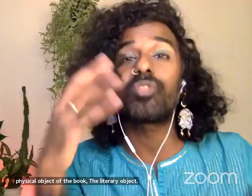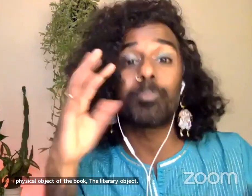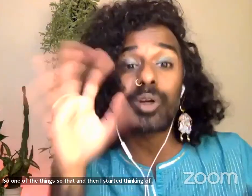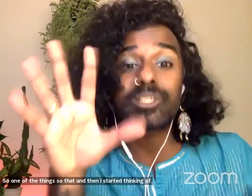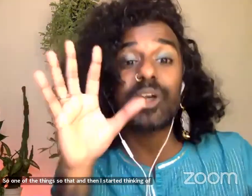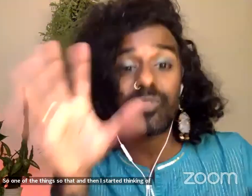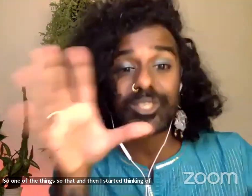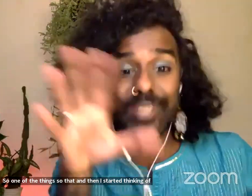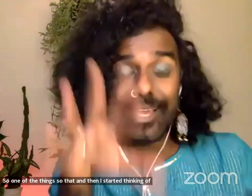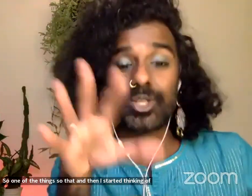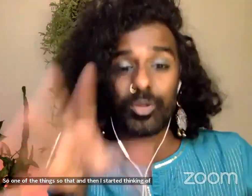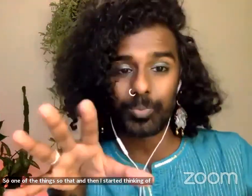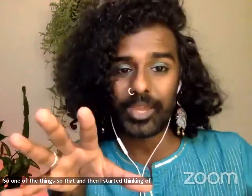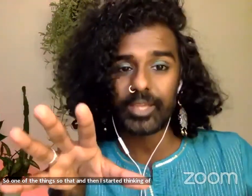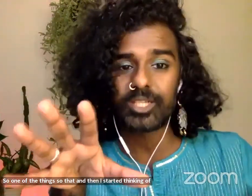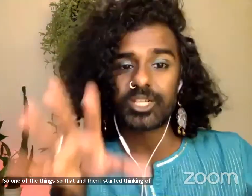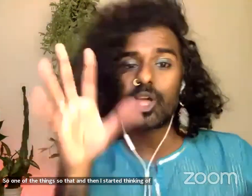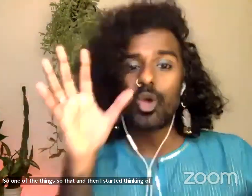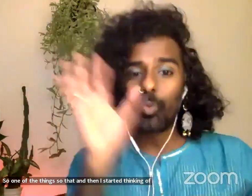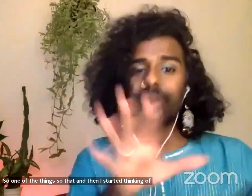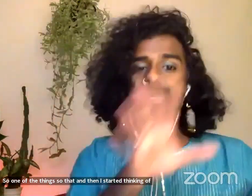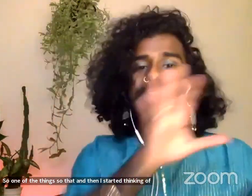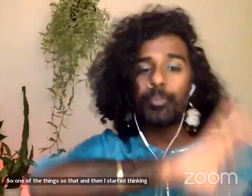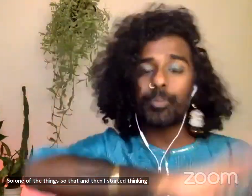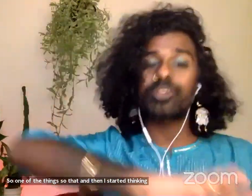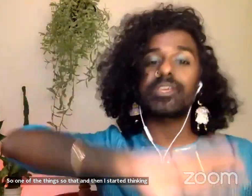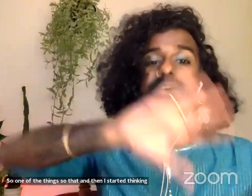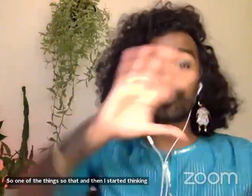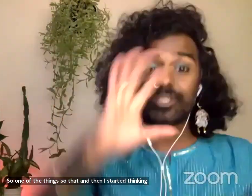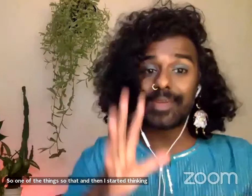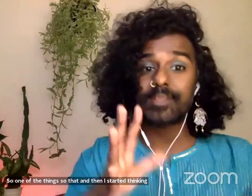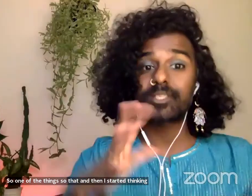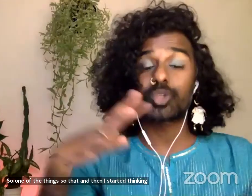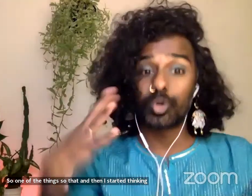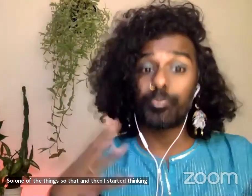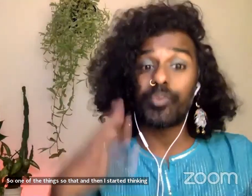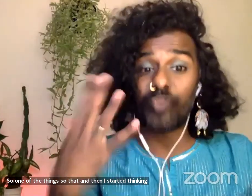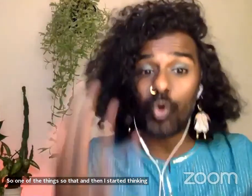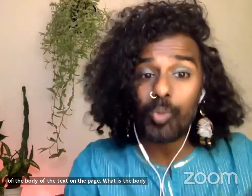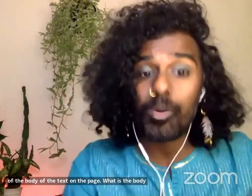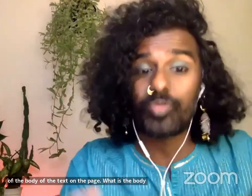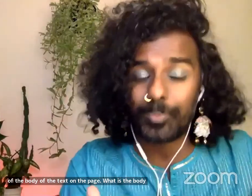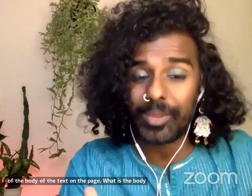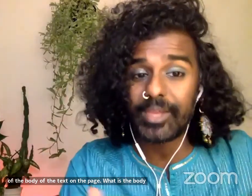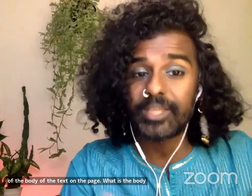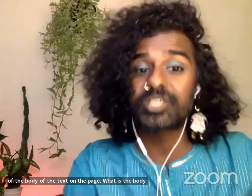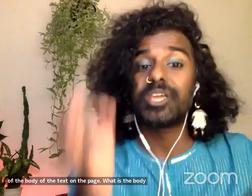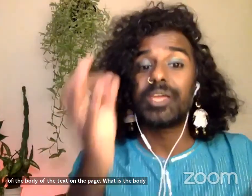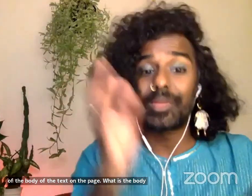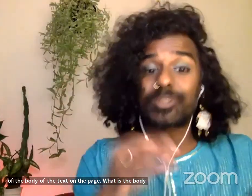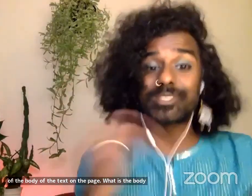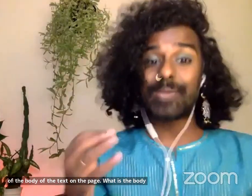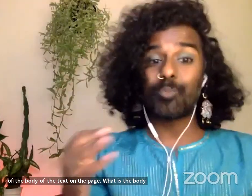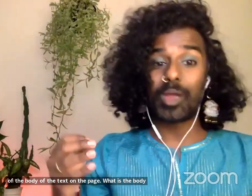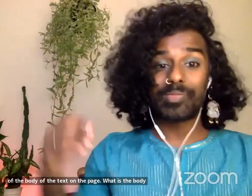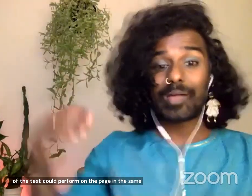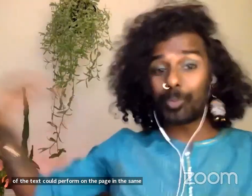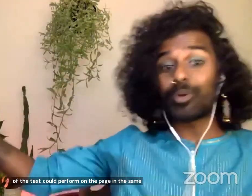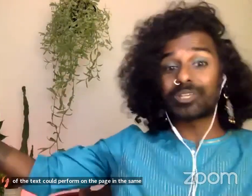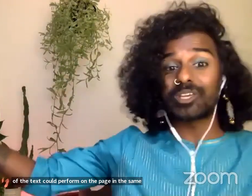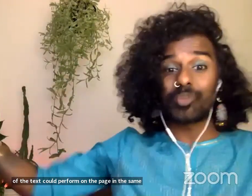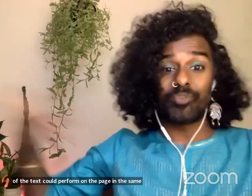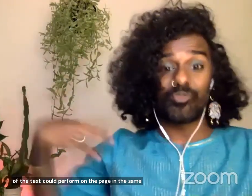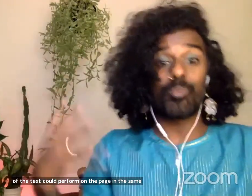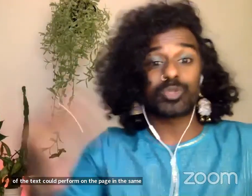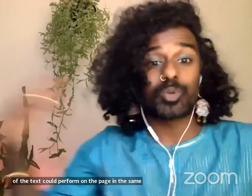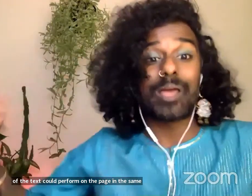of the body of the text on the page. What if the body of the text could perform on the page in the same way that the